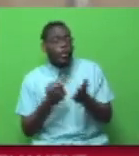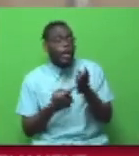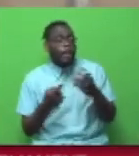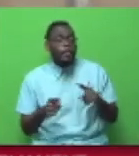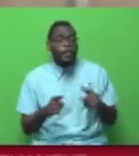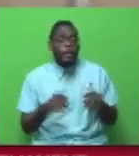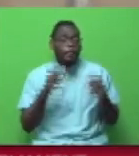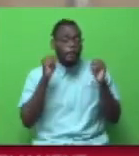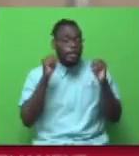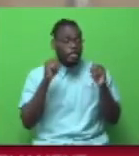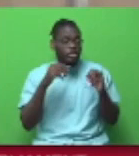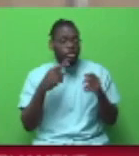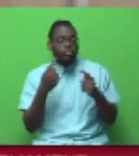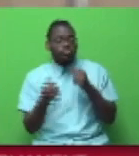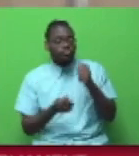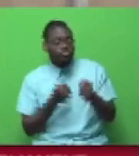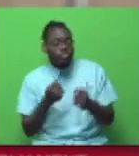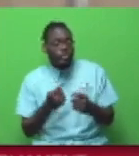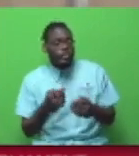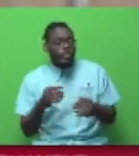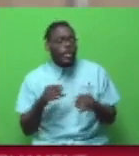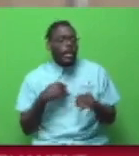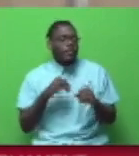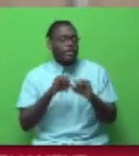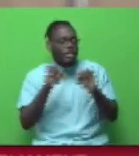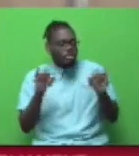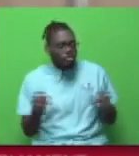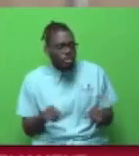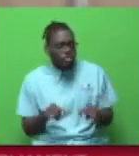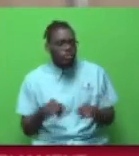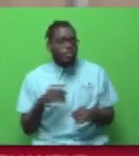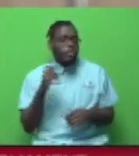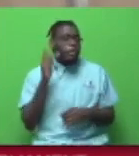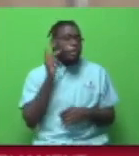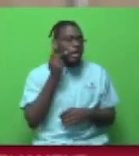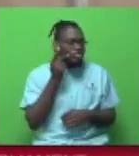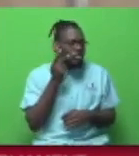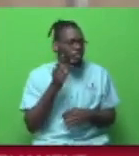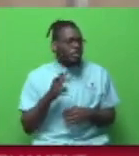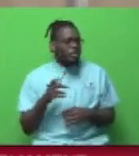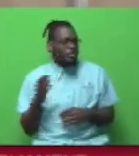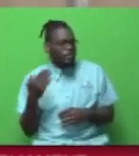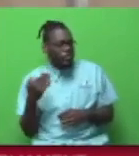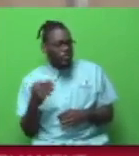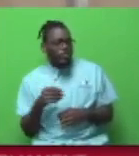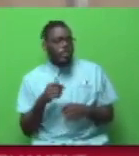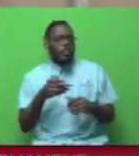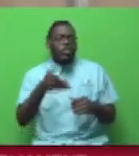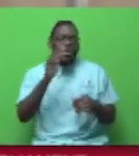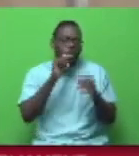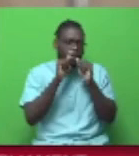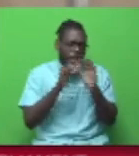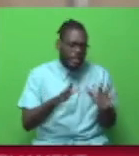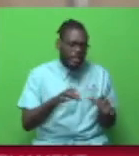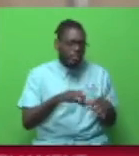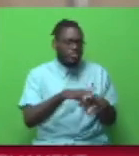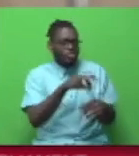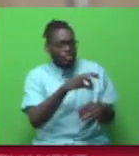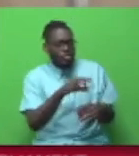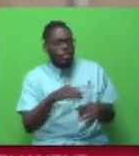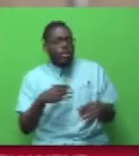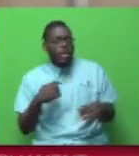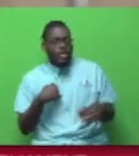Mr. Manning's quote, God bless his soul, as it relates to government's responsibility to ensure that our economy is kept in